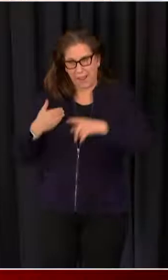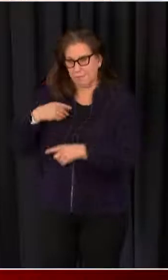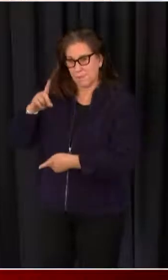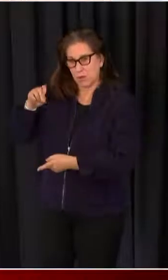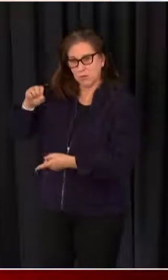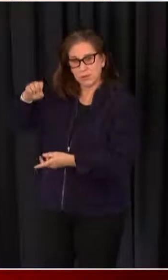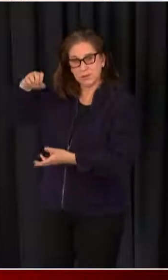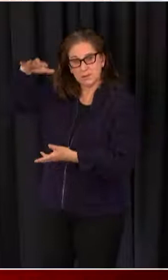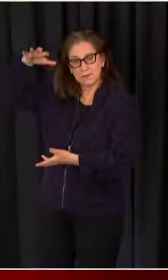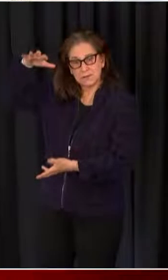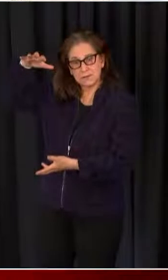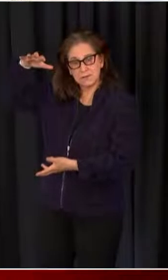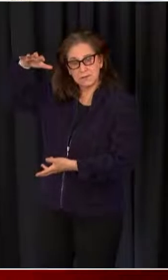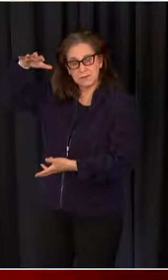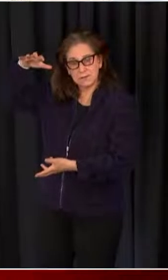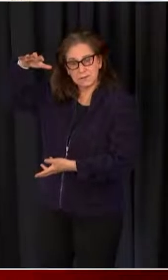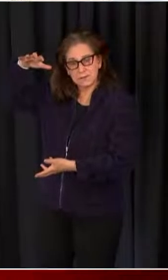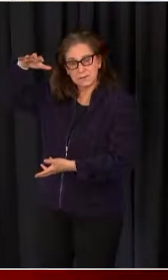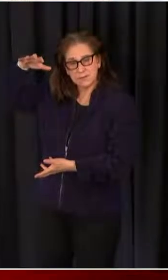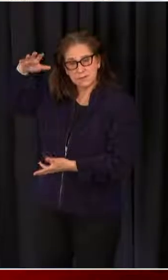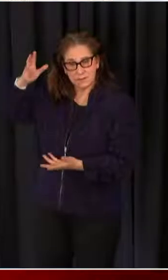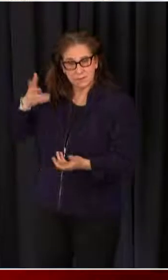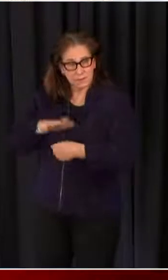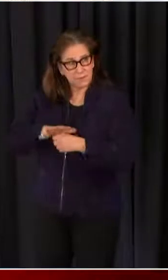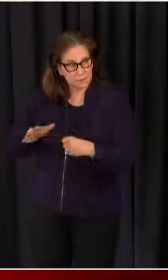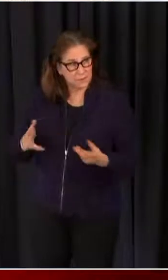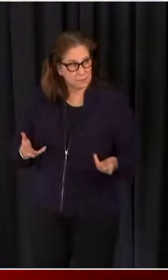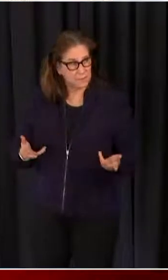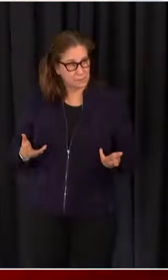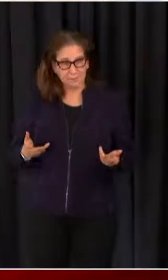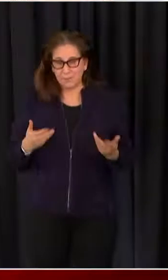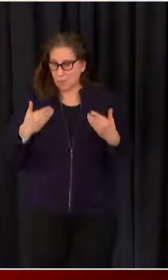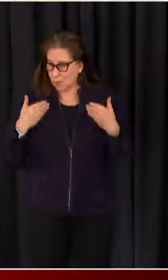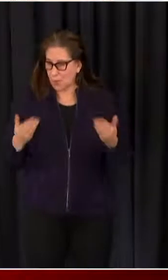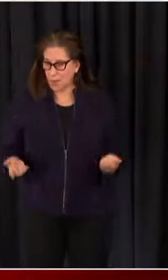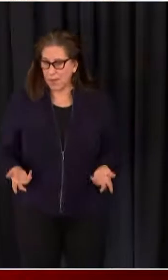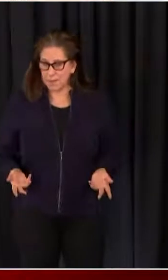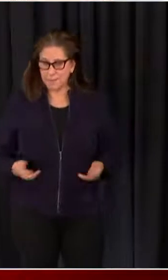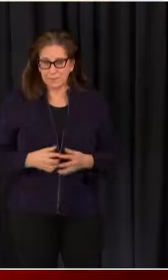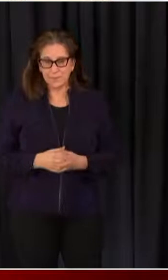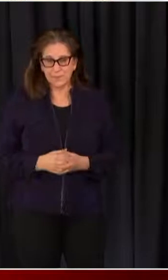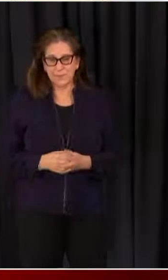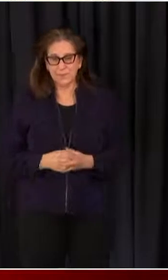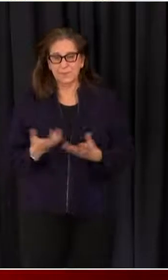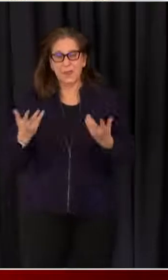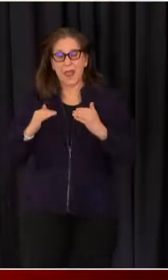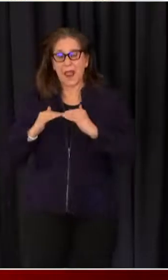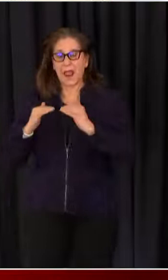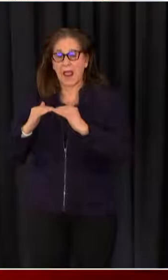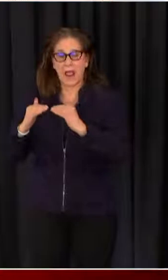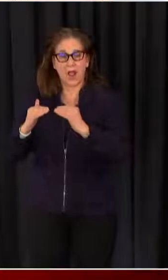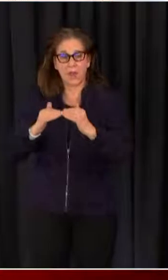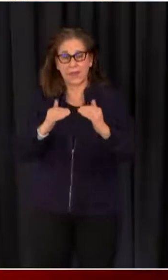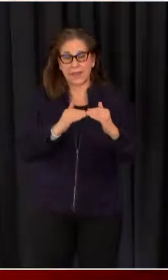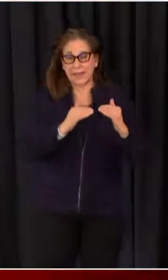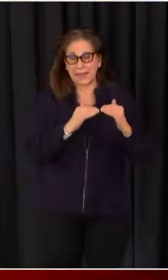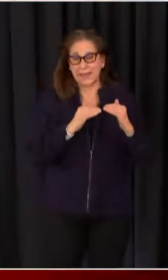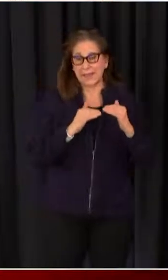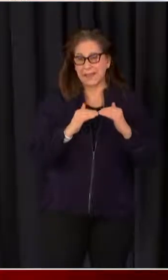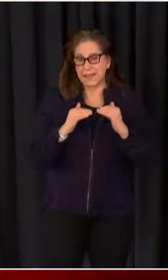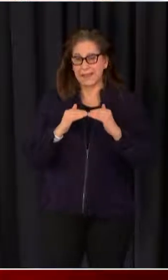DC Health notify you when it's your turn. Equity will continue to be a priority, and